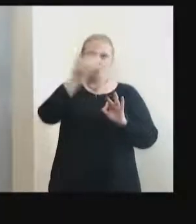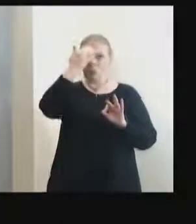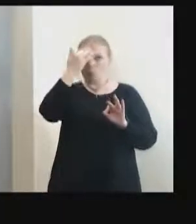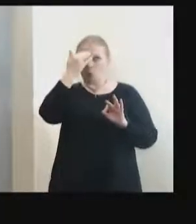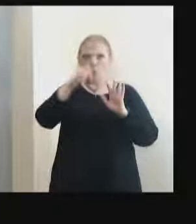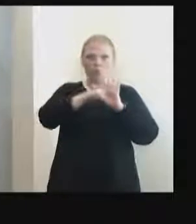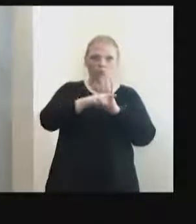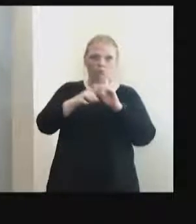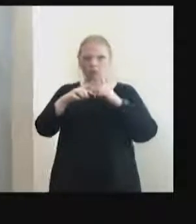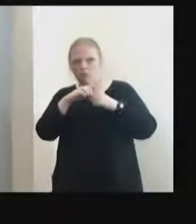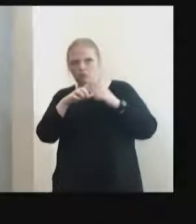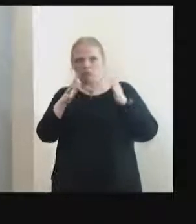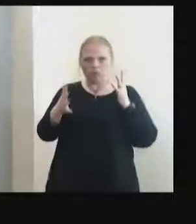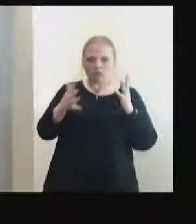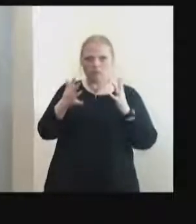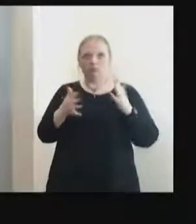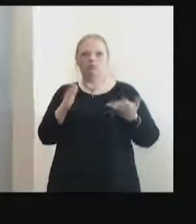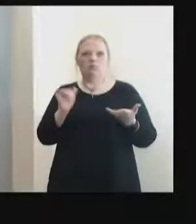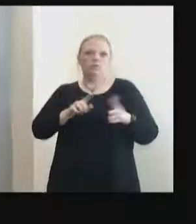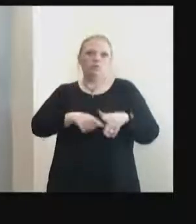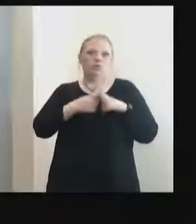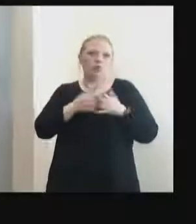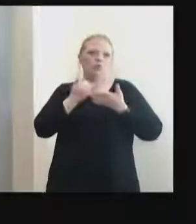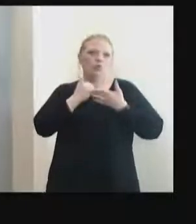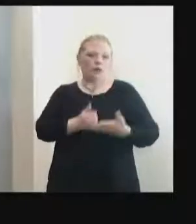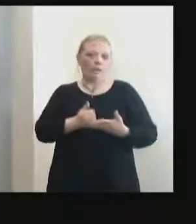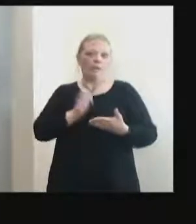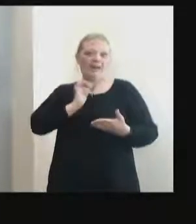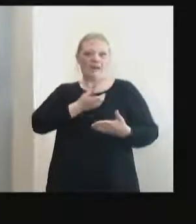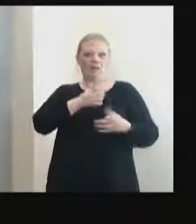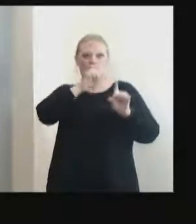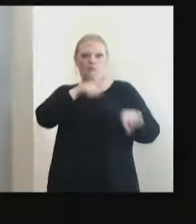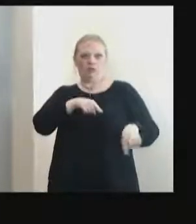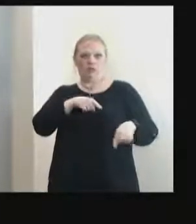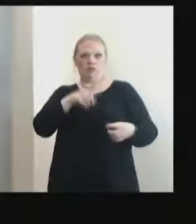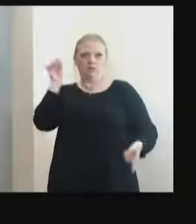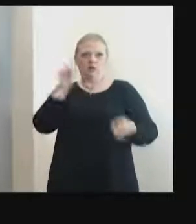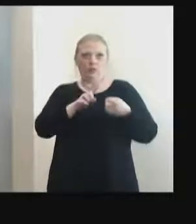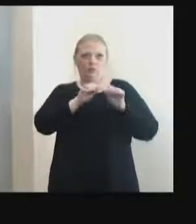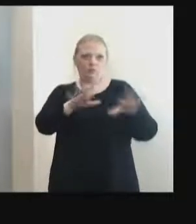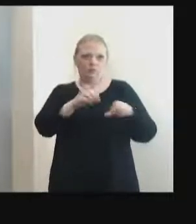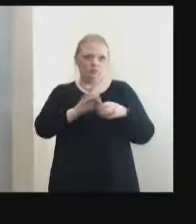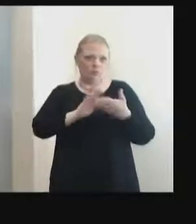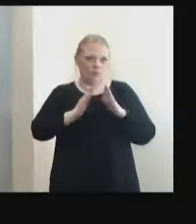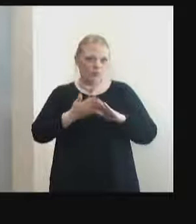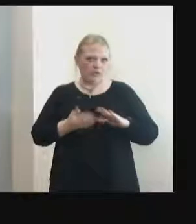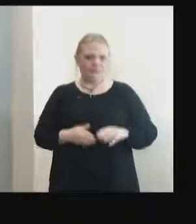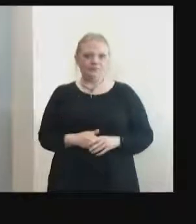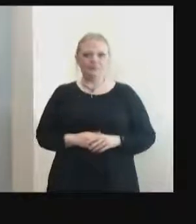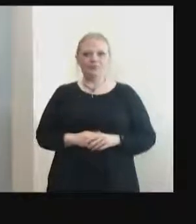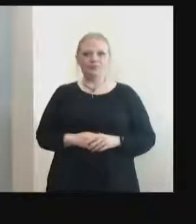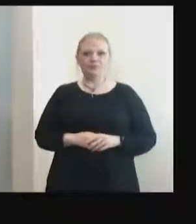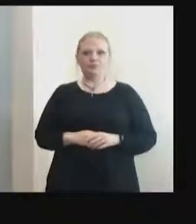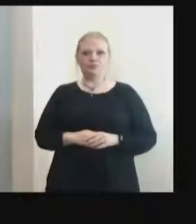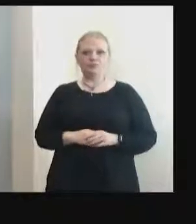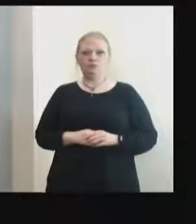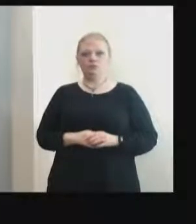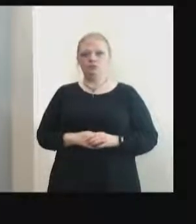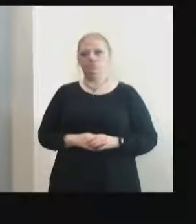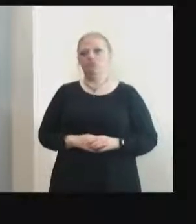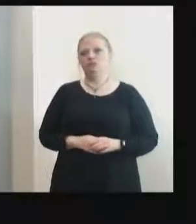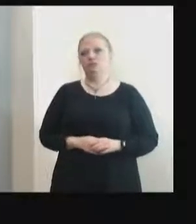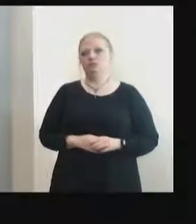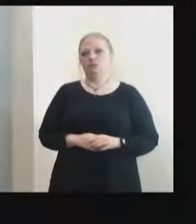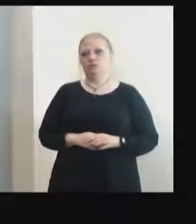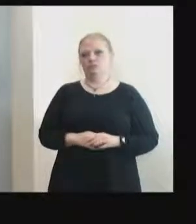because that's where we're starting to help with our response and cut down our transmissions in our community. So I just want to